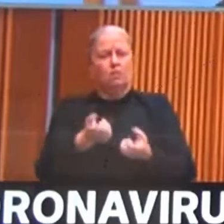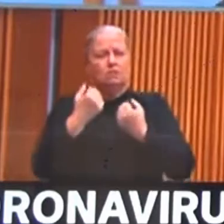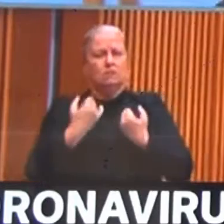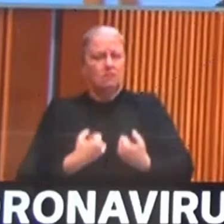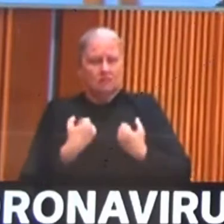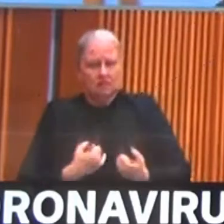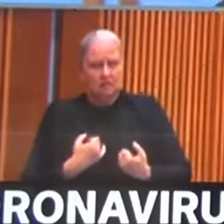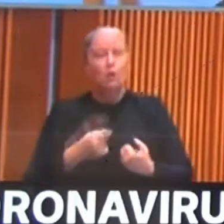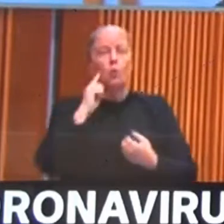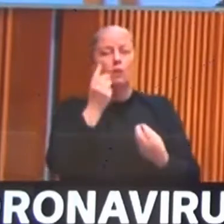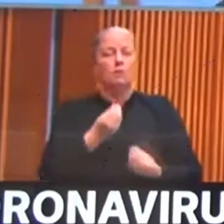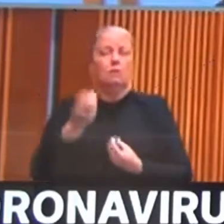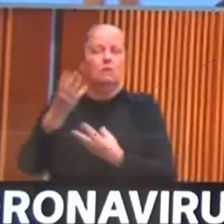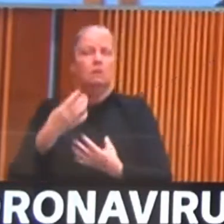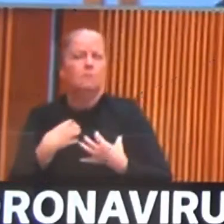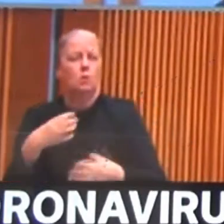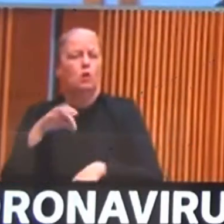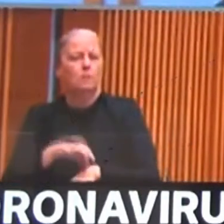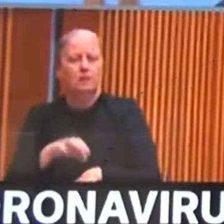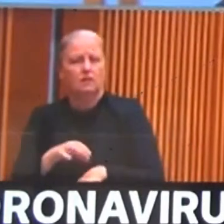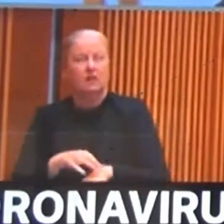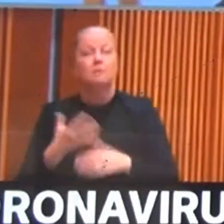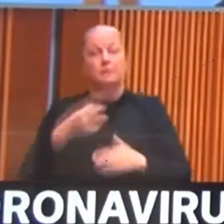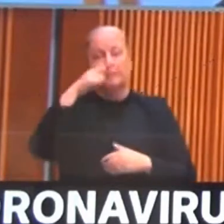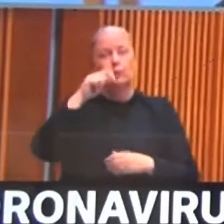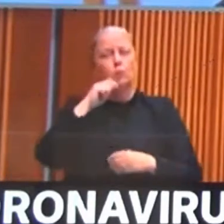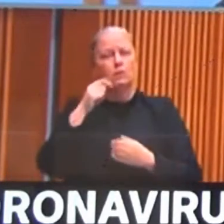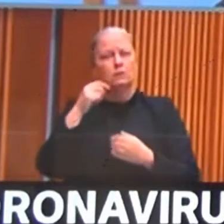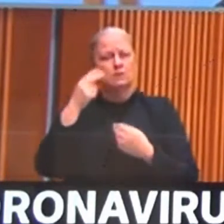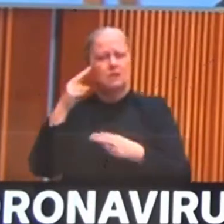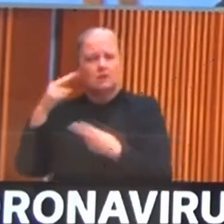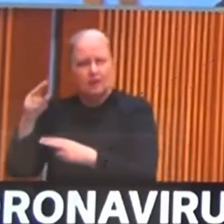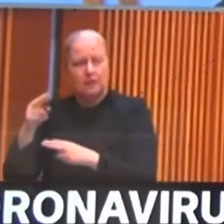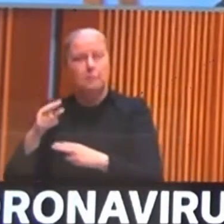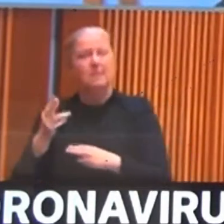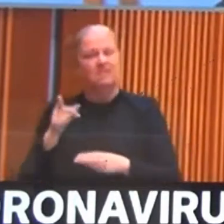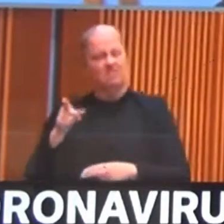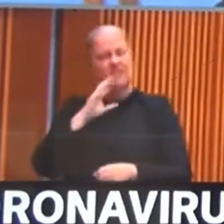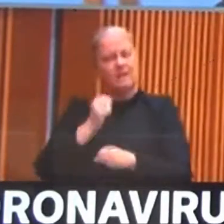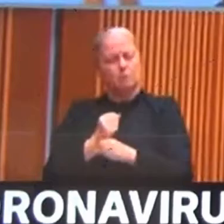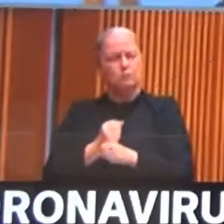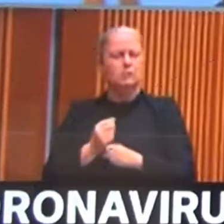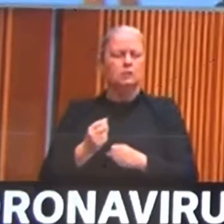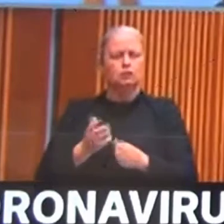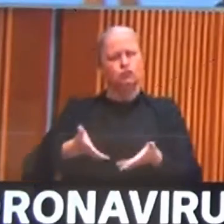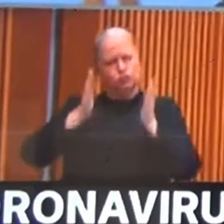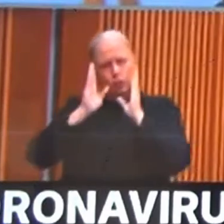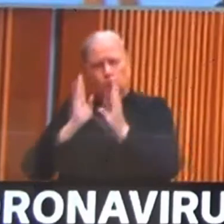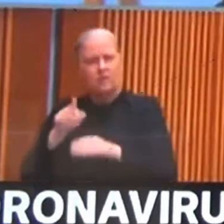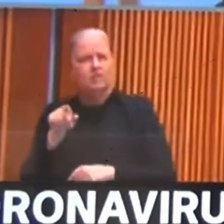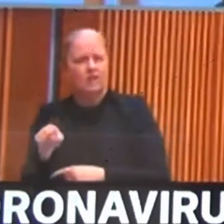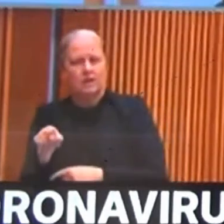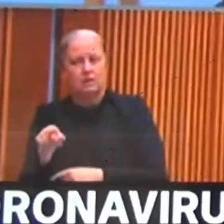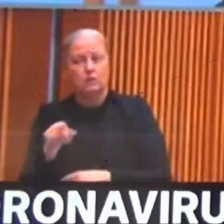people would die. It seems that might be a price that New South Wales is willing to pay. Do you think that May 1, which is